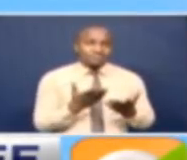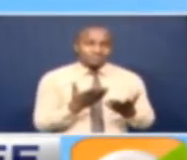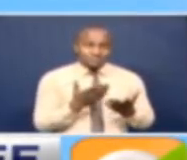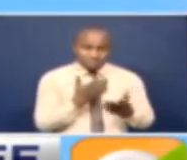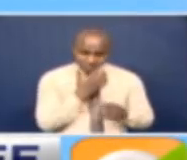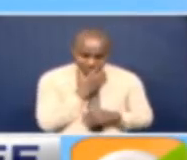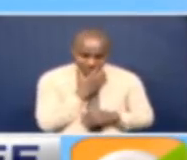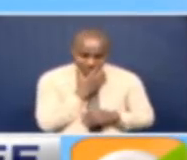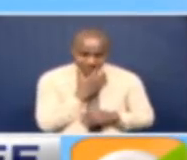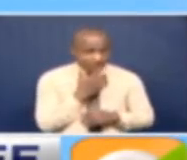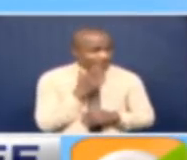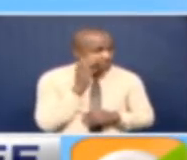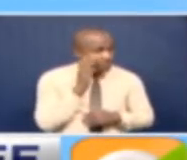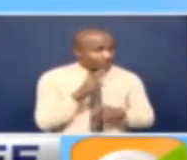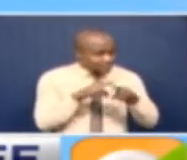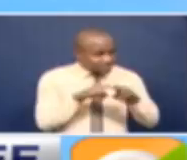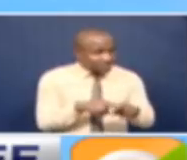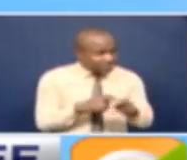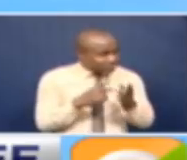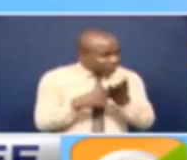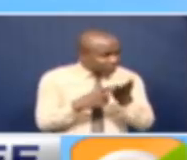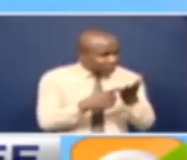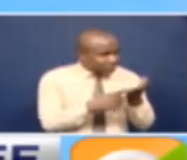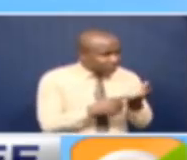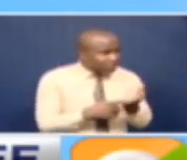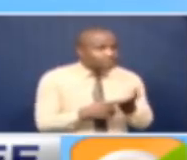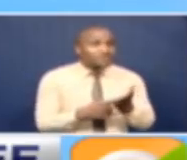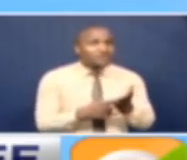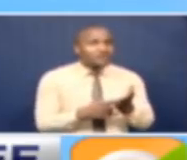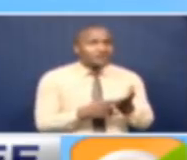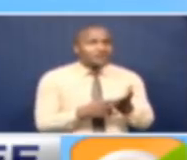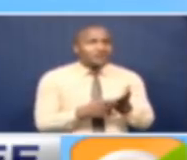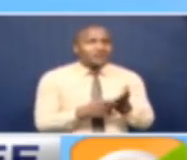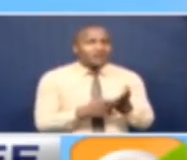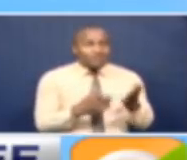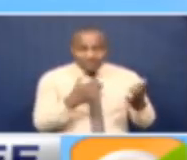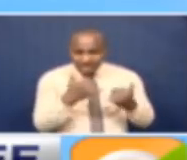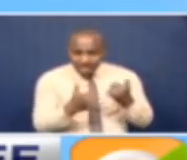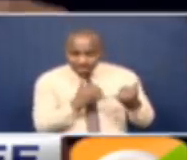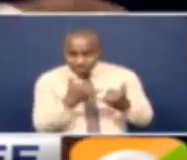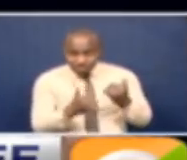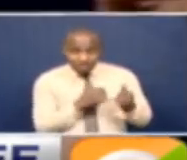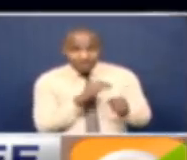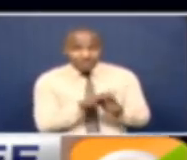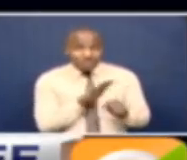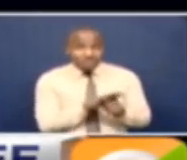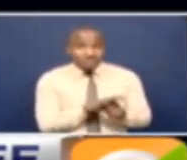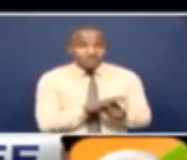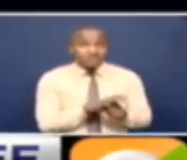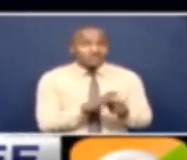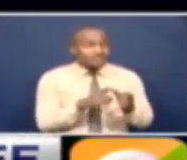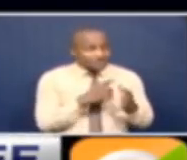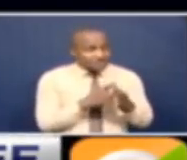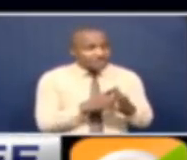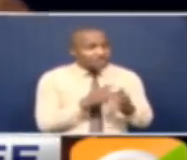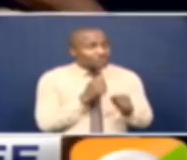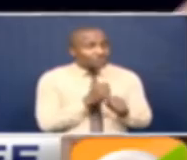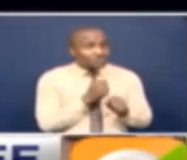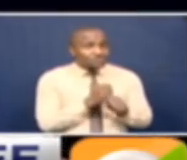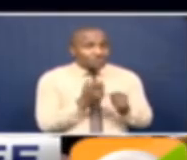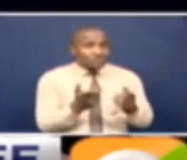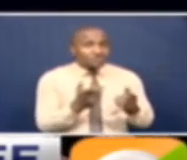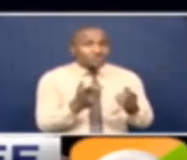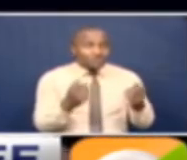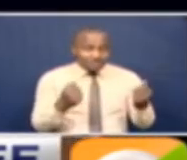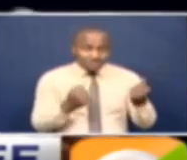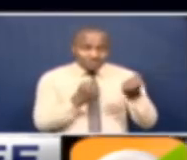To a people's assembly. We're going to sit down, discuss, and where we enjoy the majority, what we are going to do is that we are going to sponsor